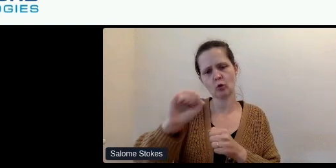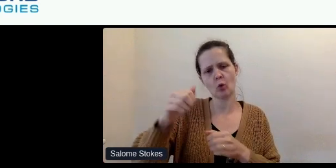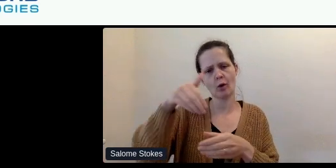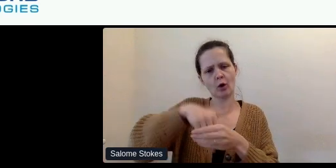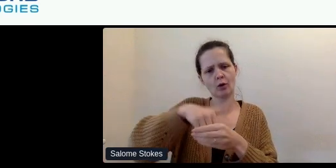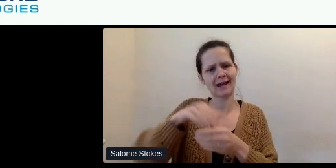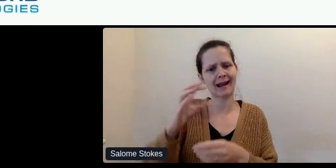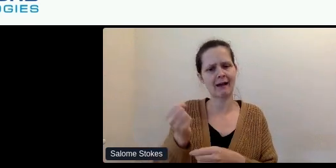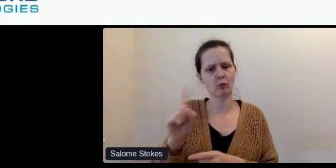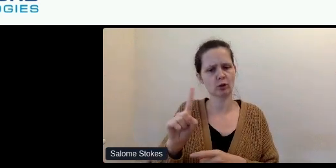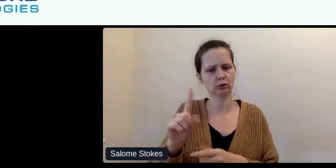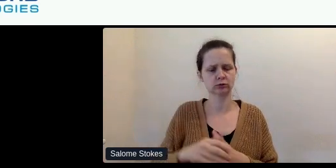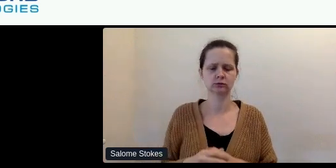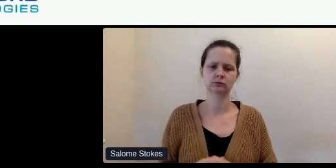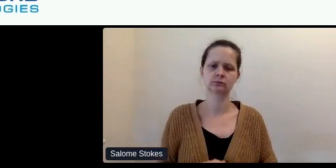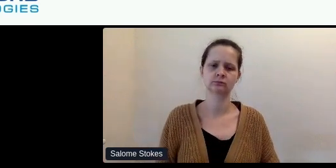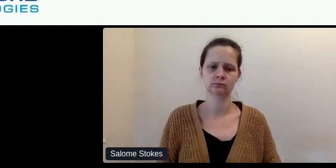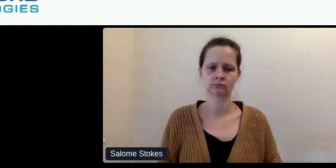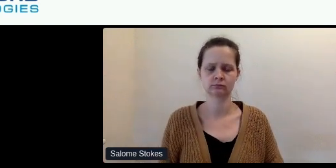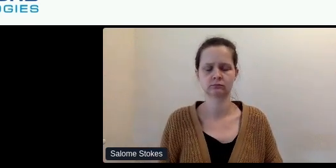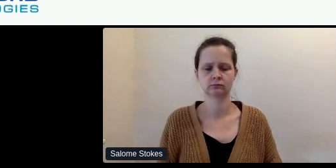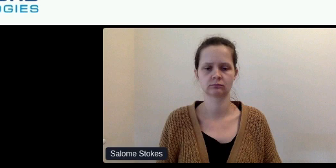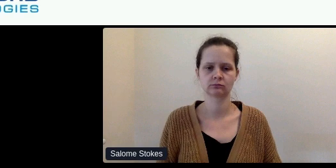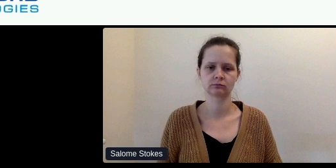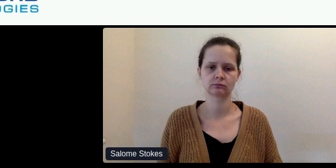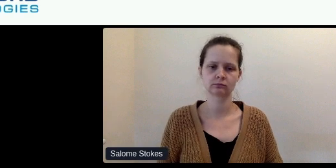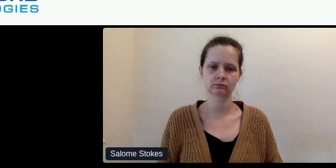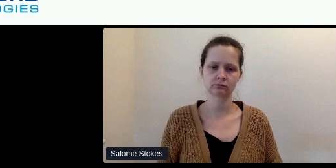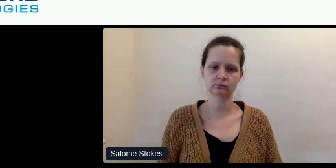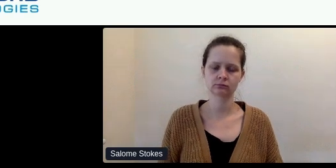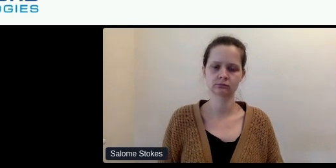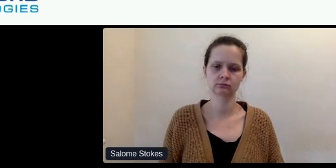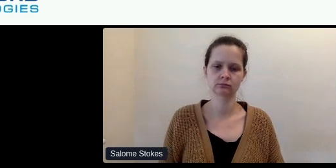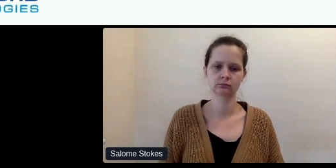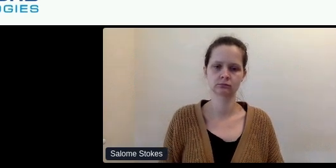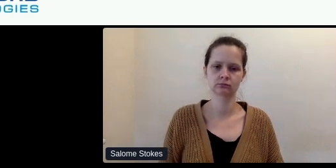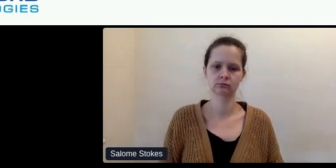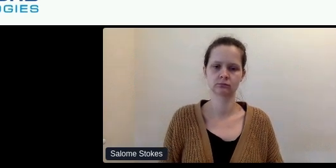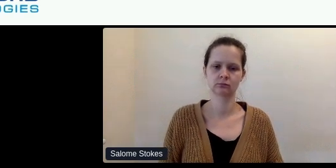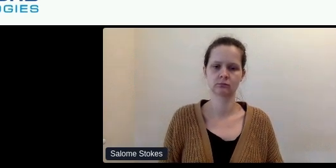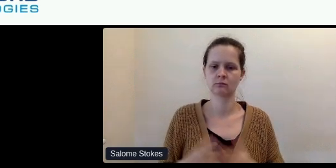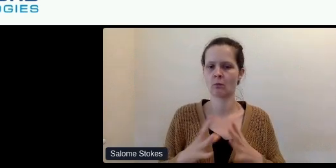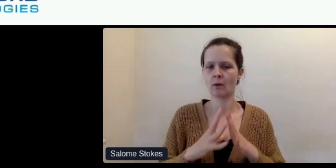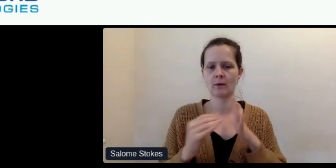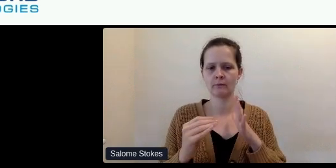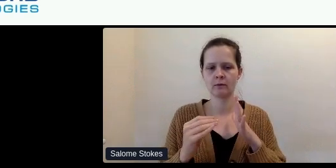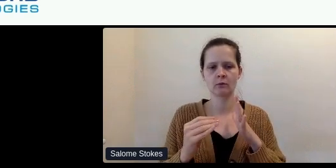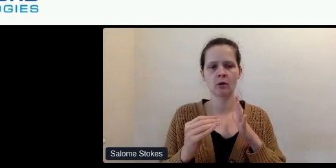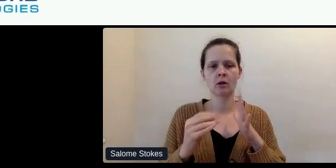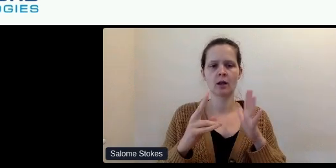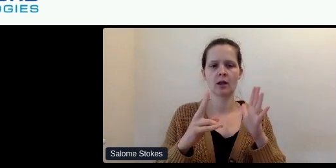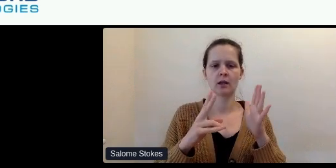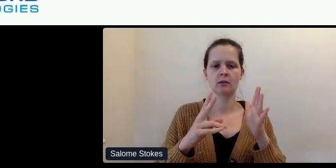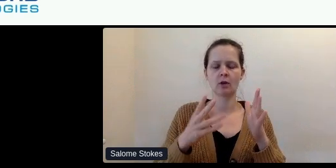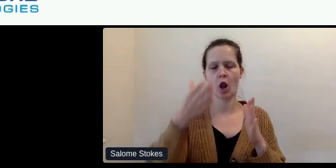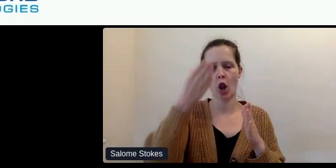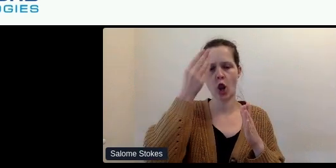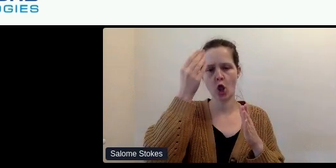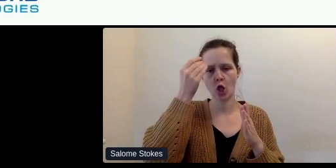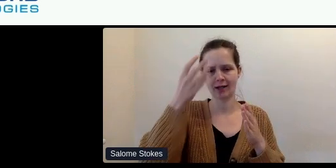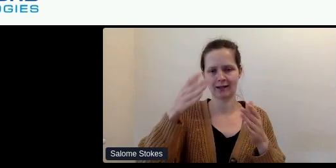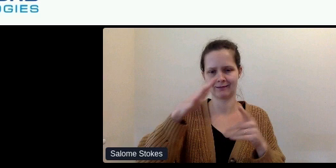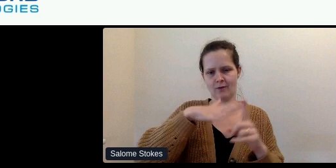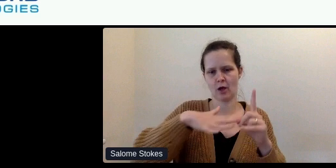with, particularly when it comes to things like virtual learning environments or websites, that in itself can be